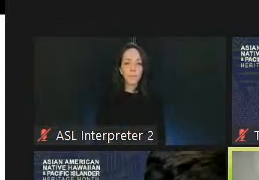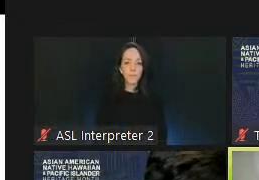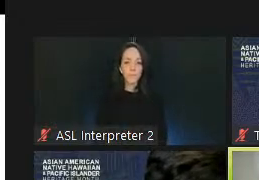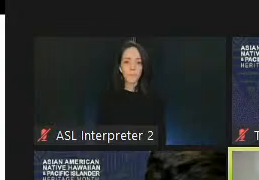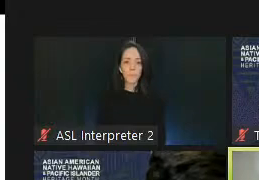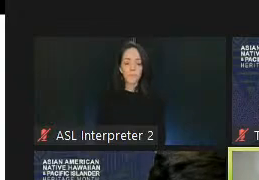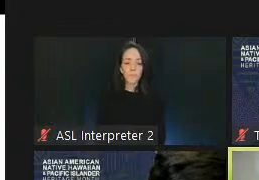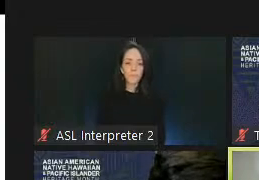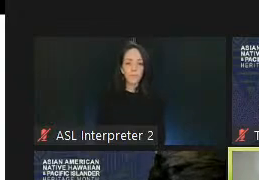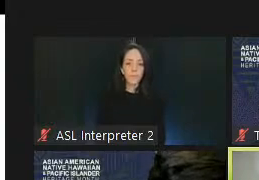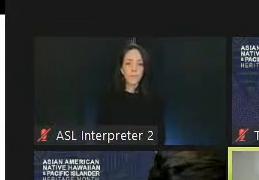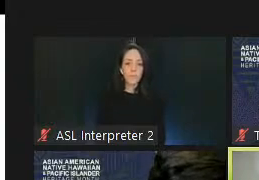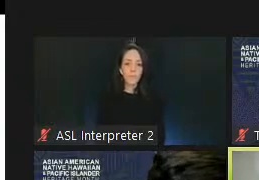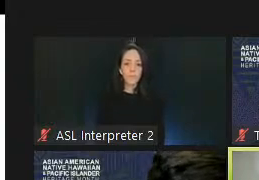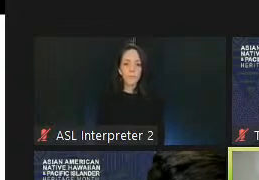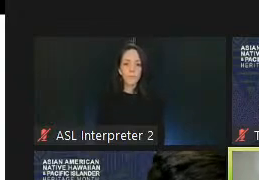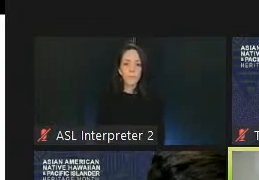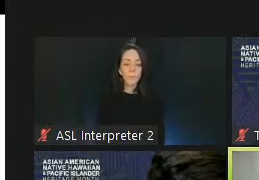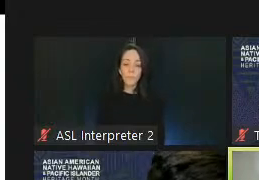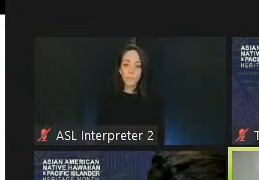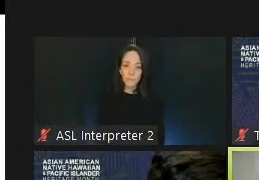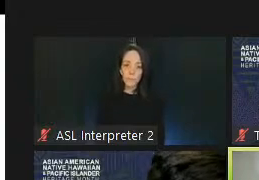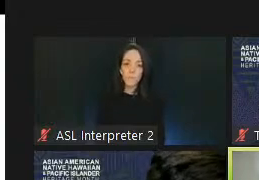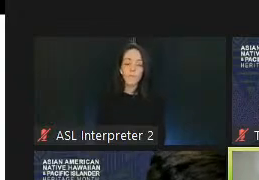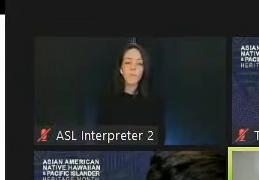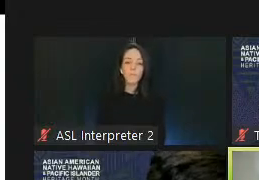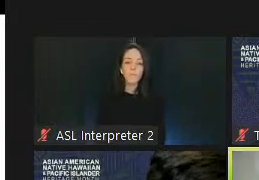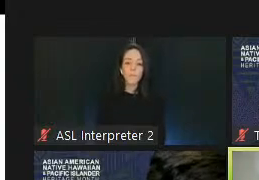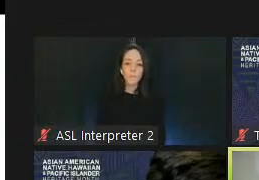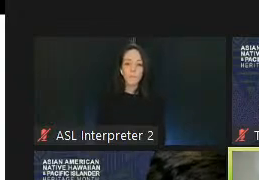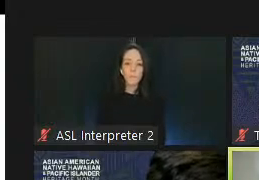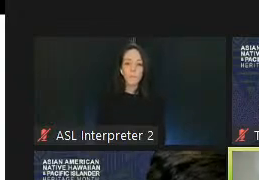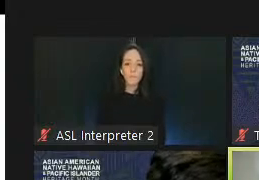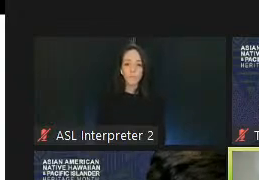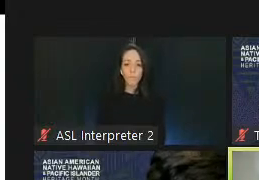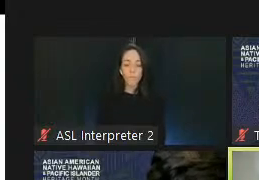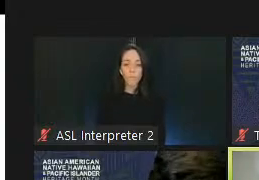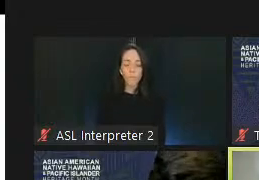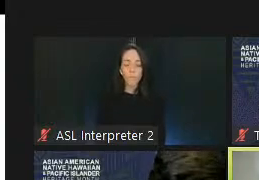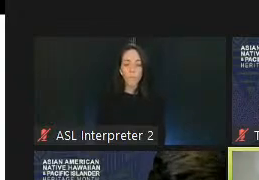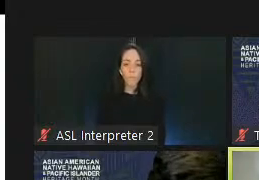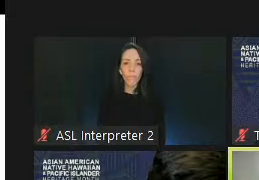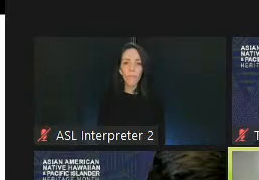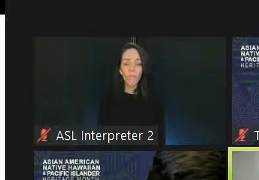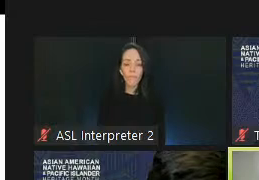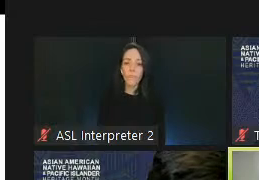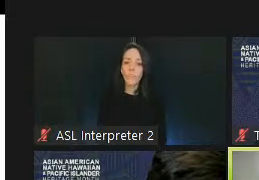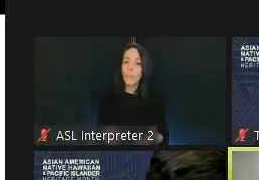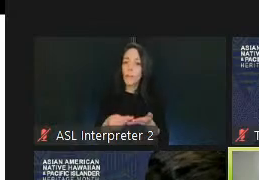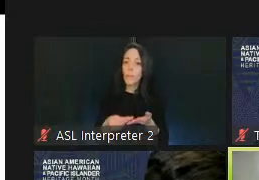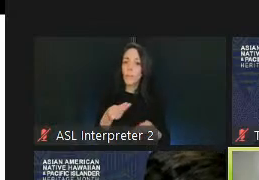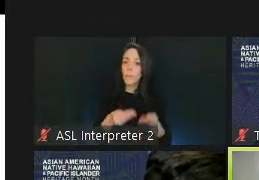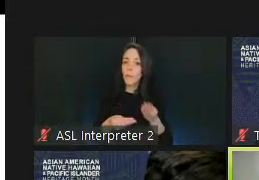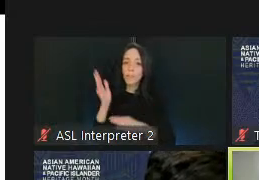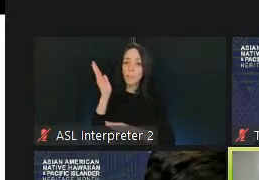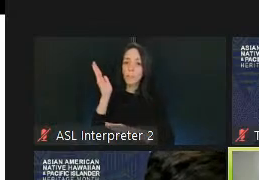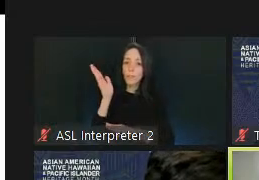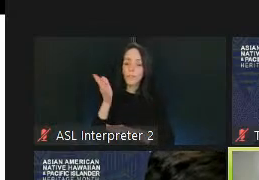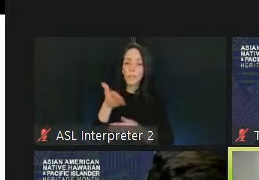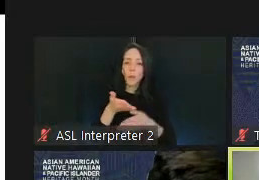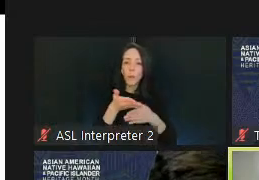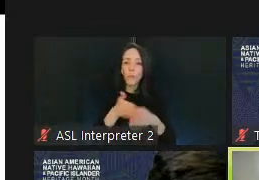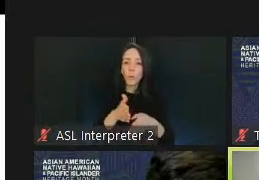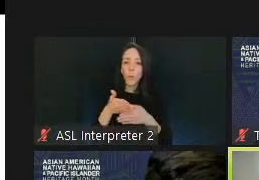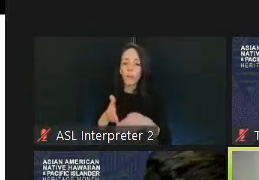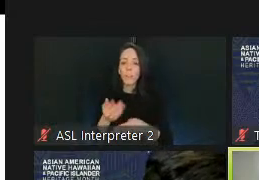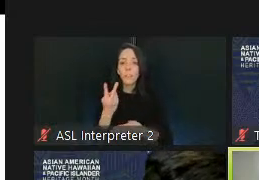So as I mentioned, we have taken this budget presentation and broken it up into 2